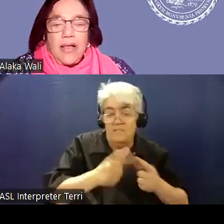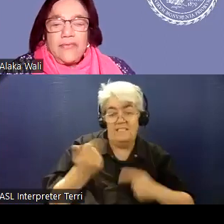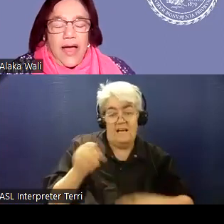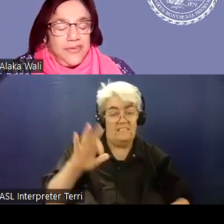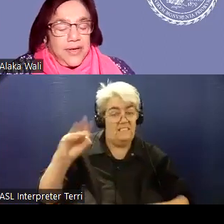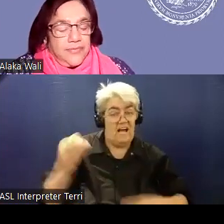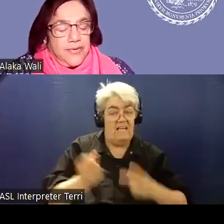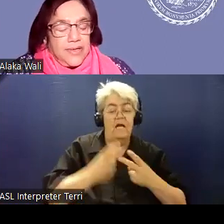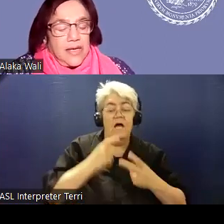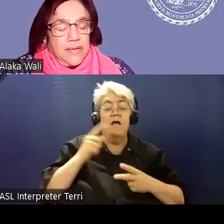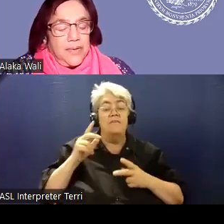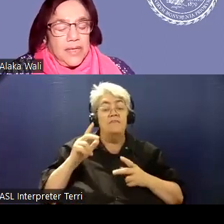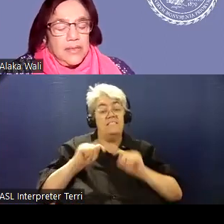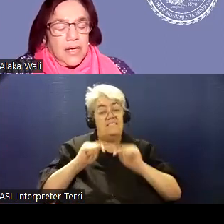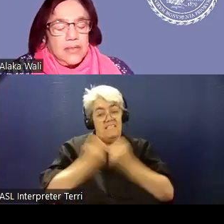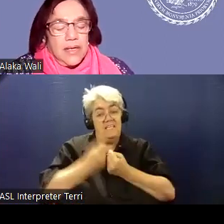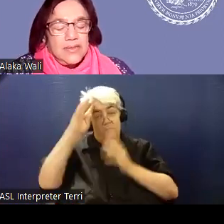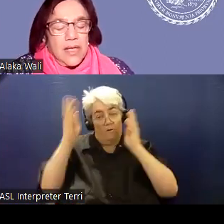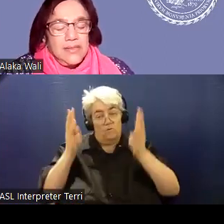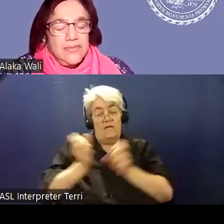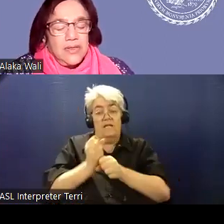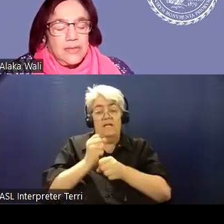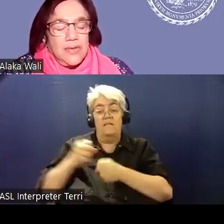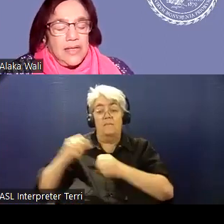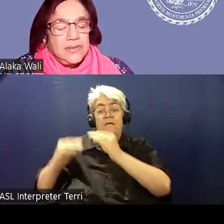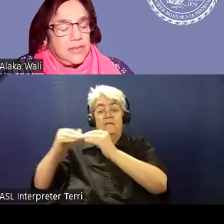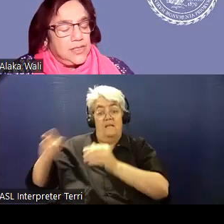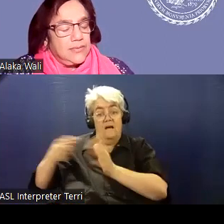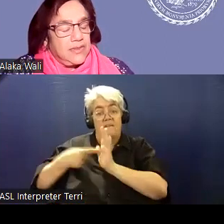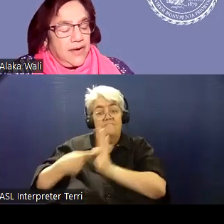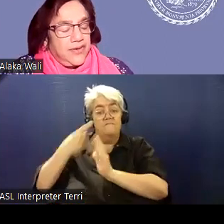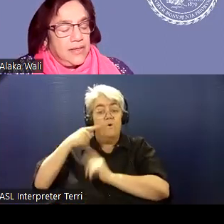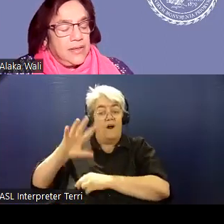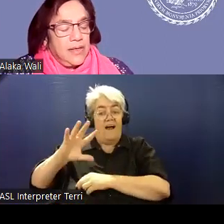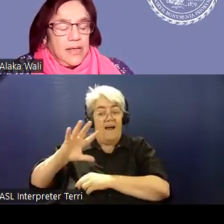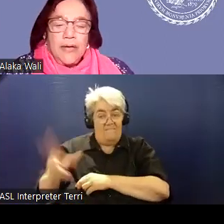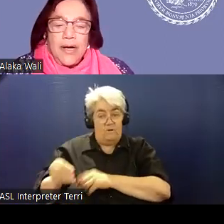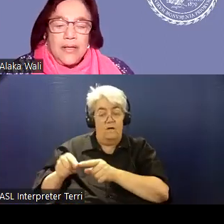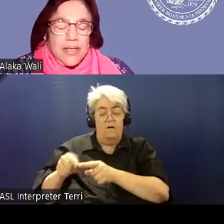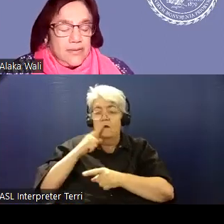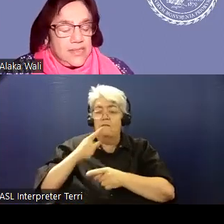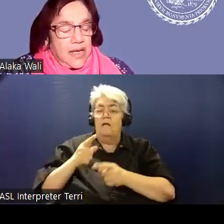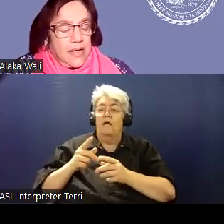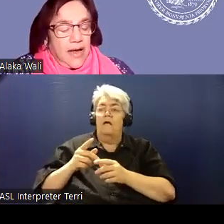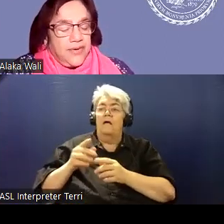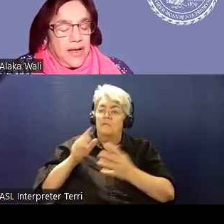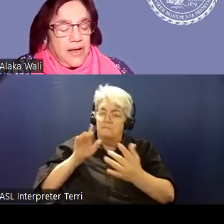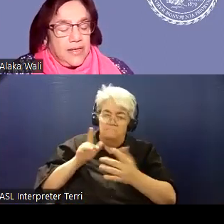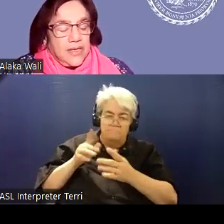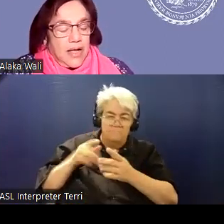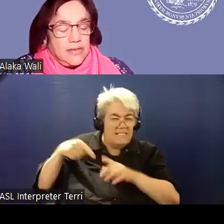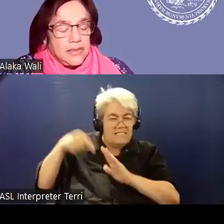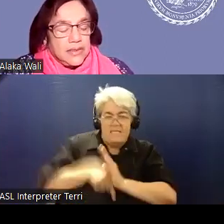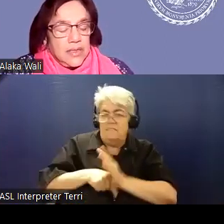the Hall of Africa, for example, conducted extensive consultation with African Americans and